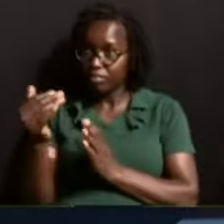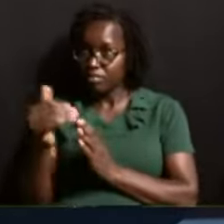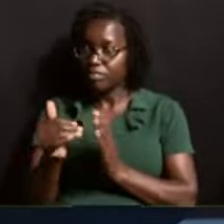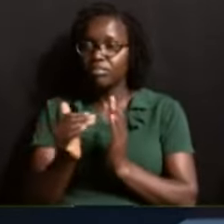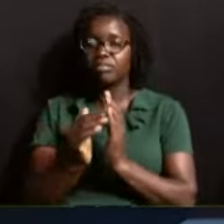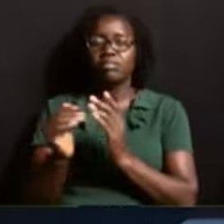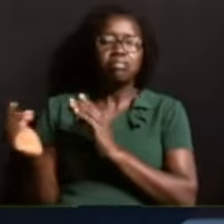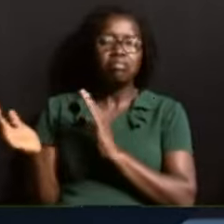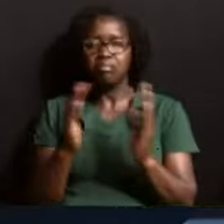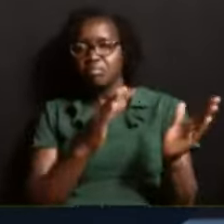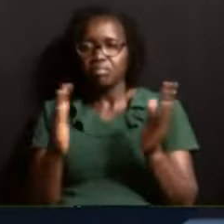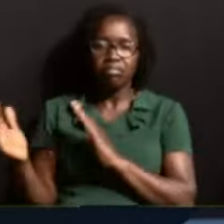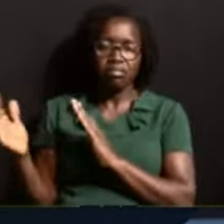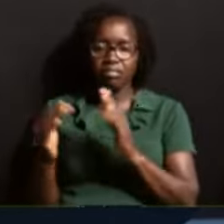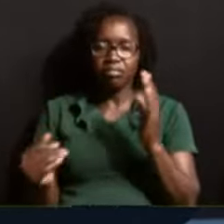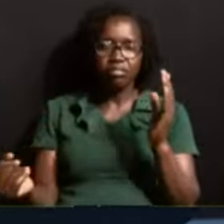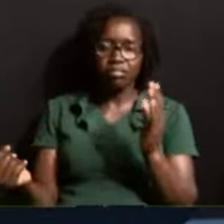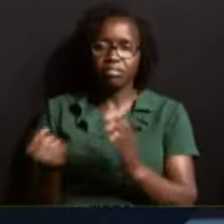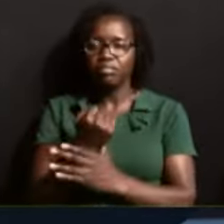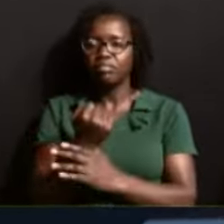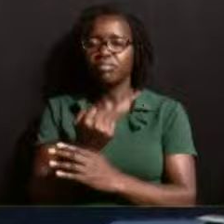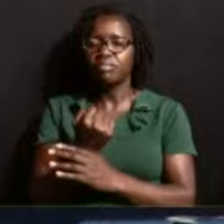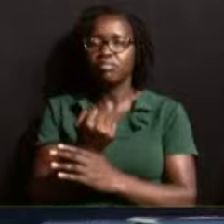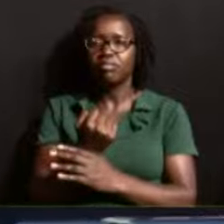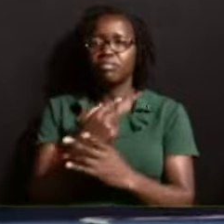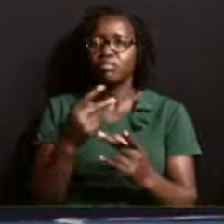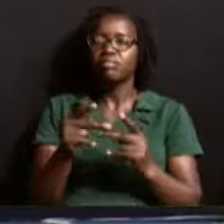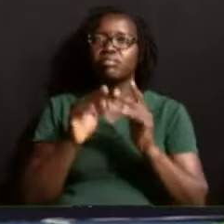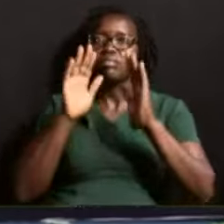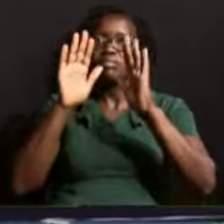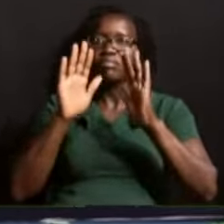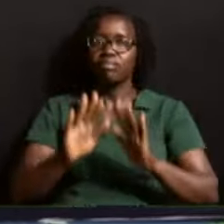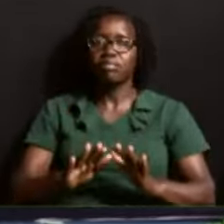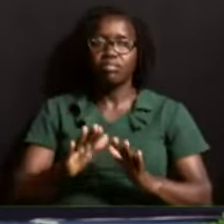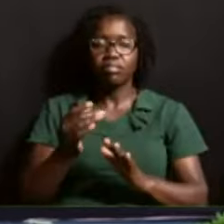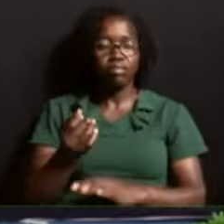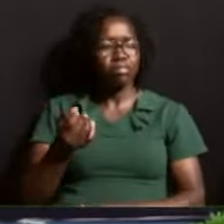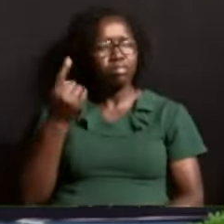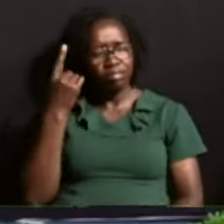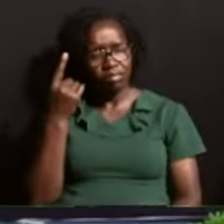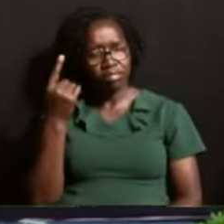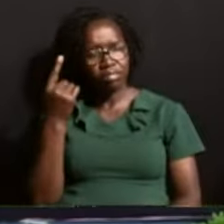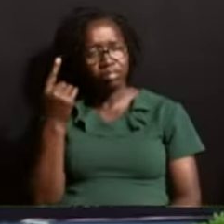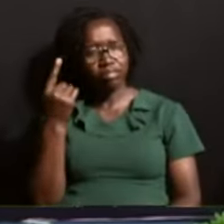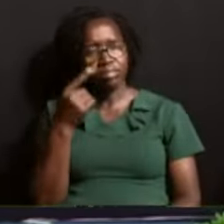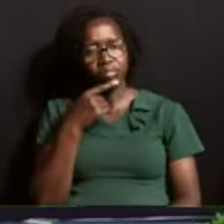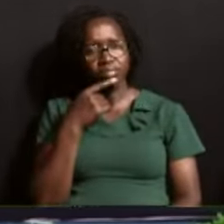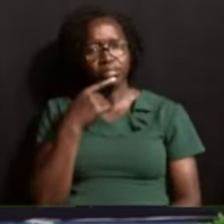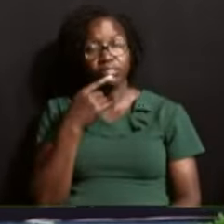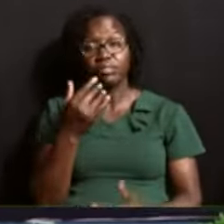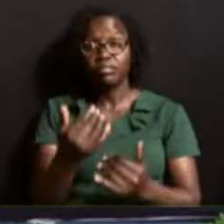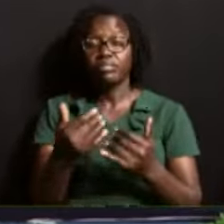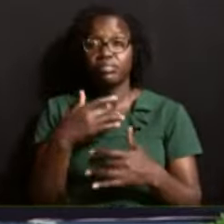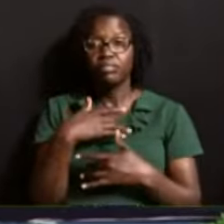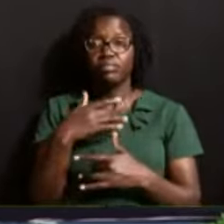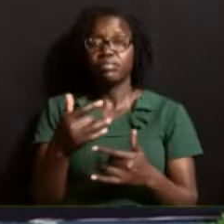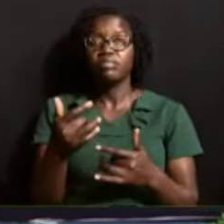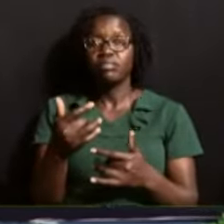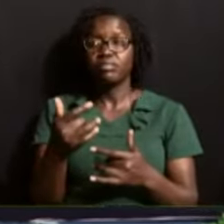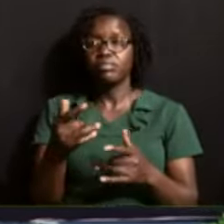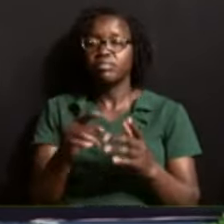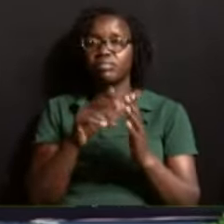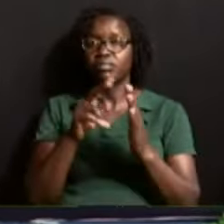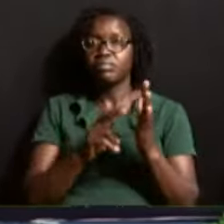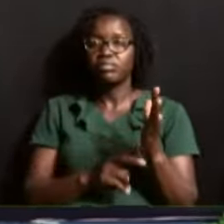storms arose. It's very, very important to understand this. Now, interestingly, as you read this